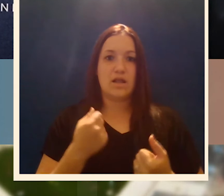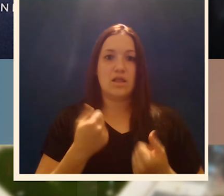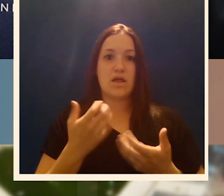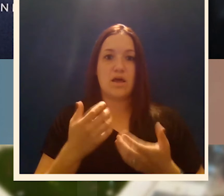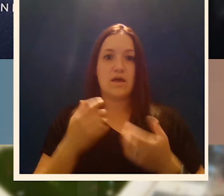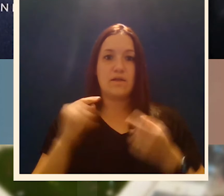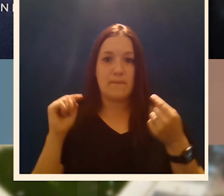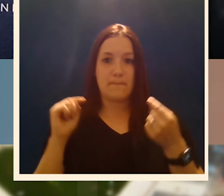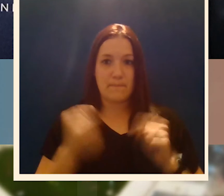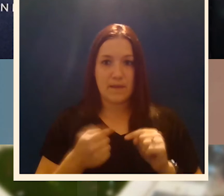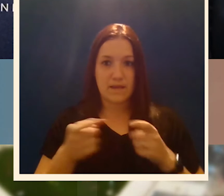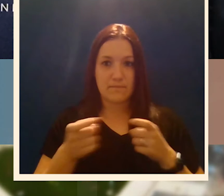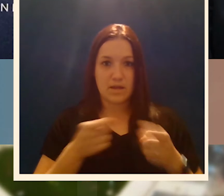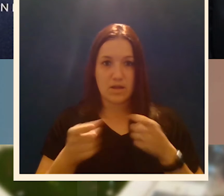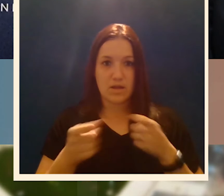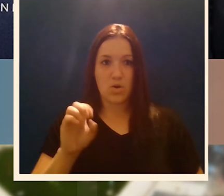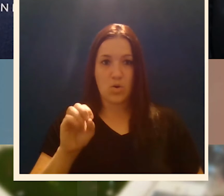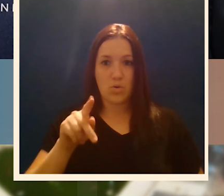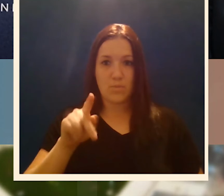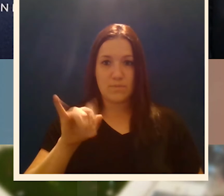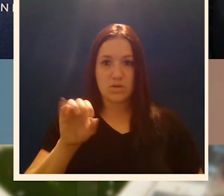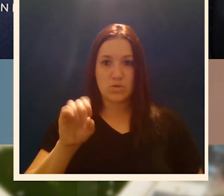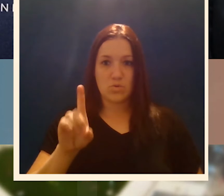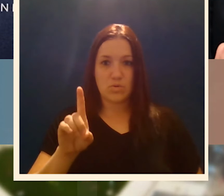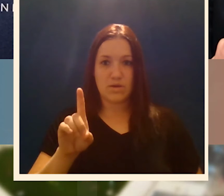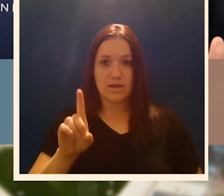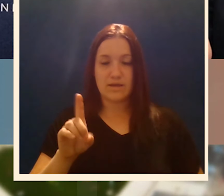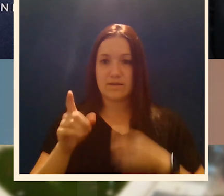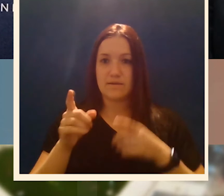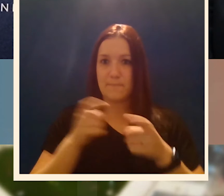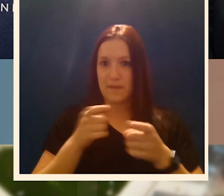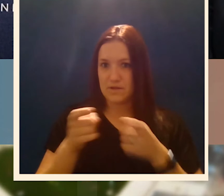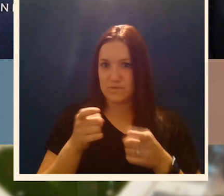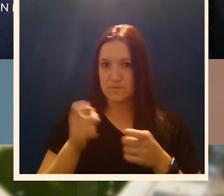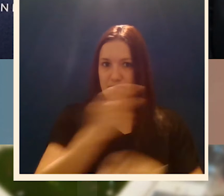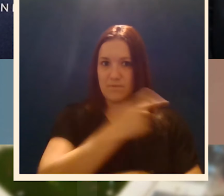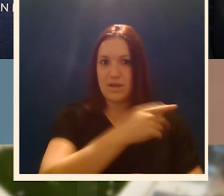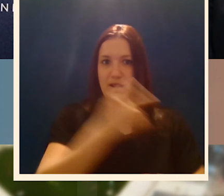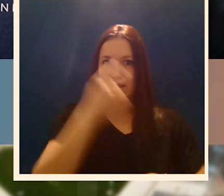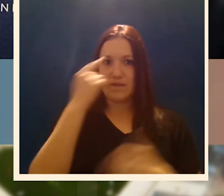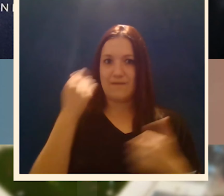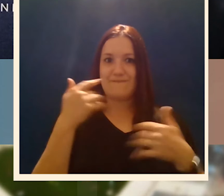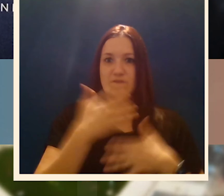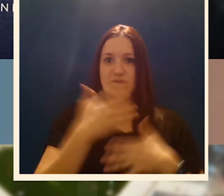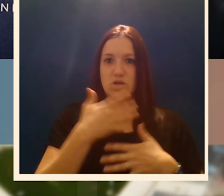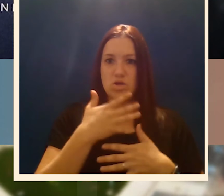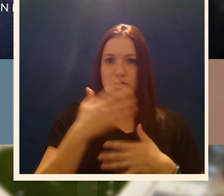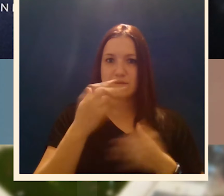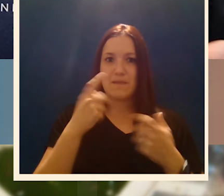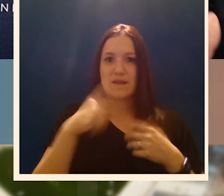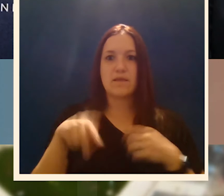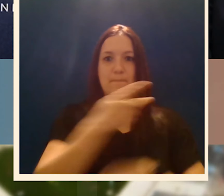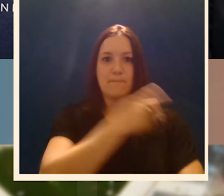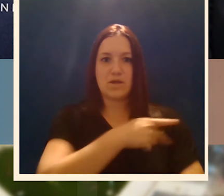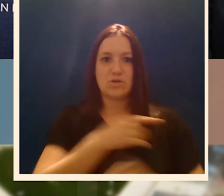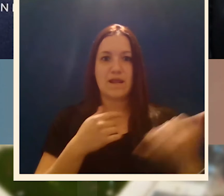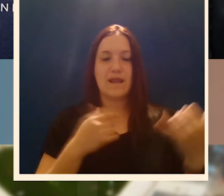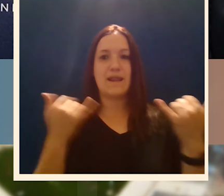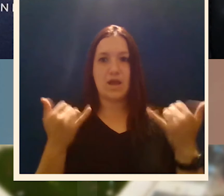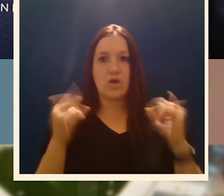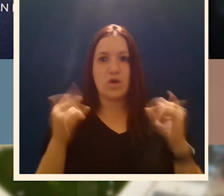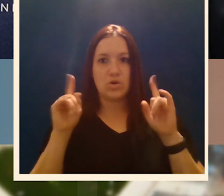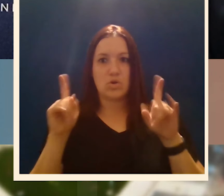of opioid management for their patients, and the fear is that many of those patients were now going to come to the